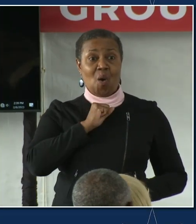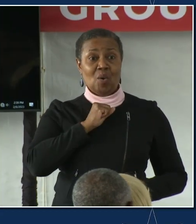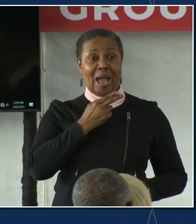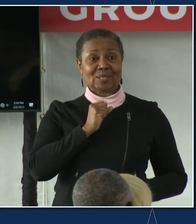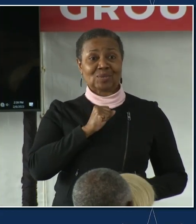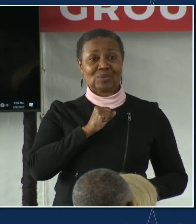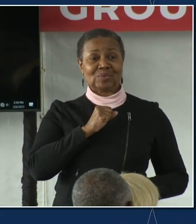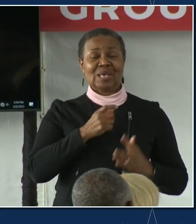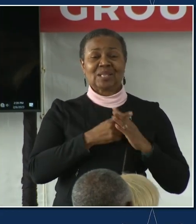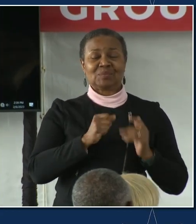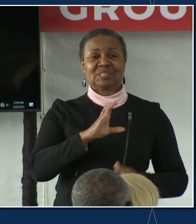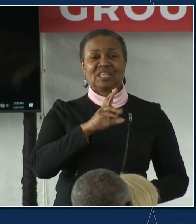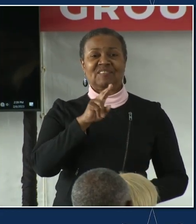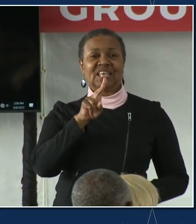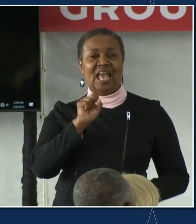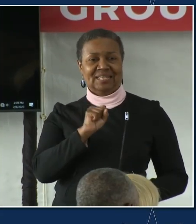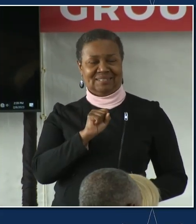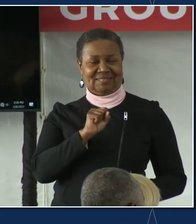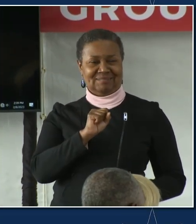CVS.